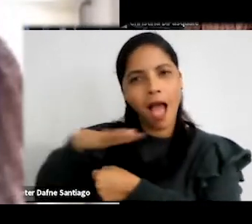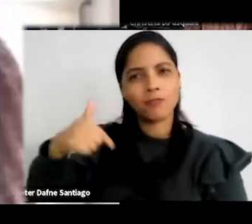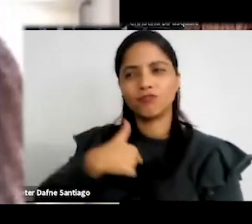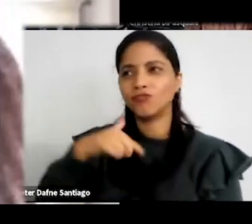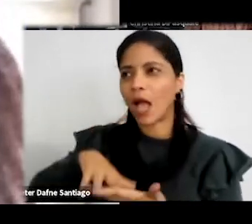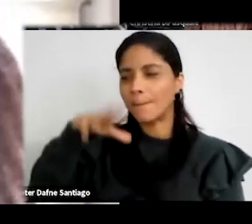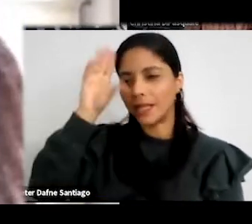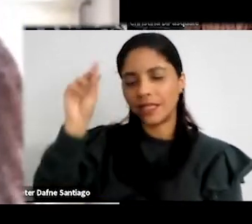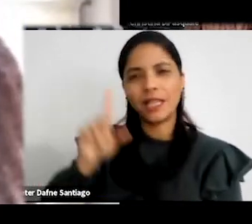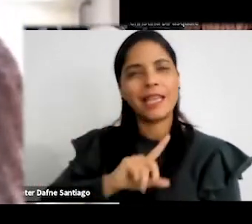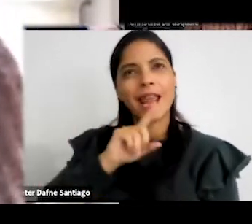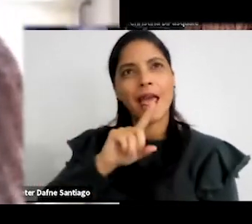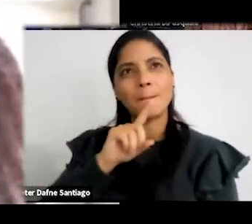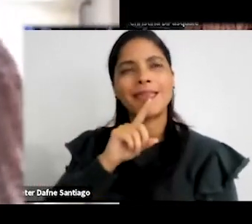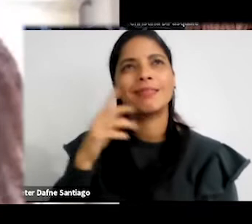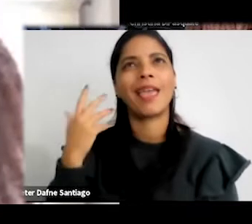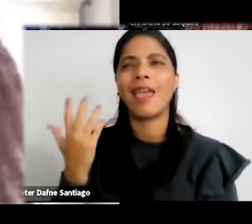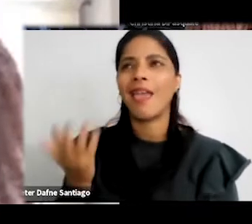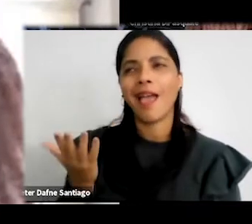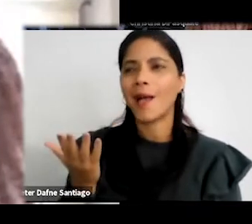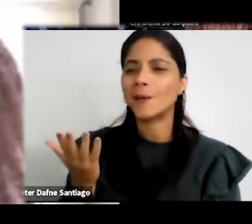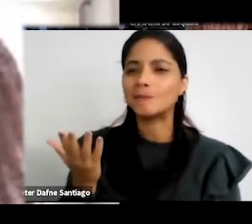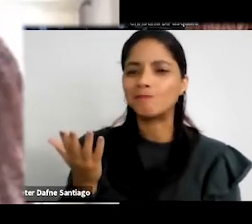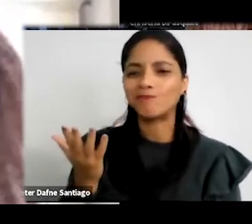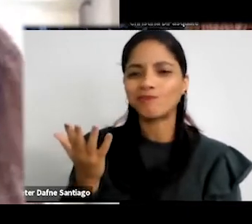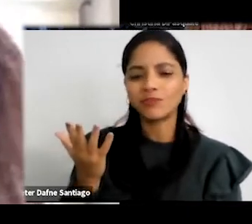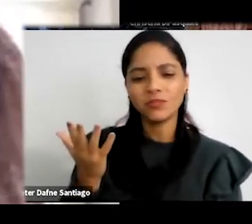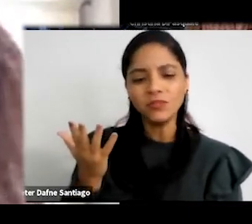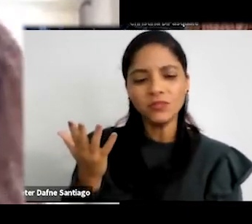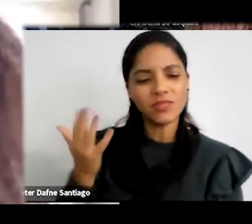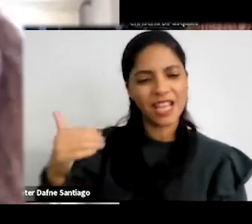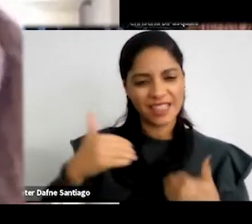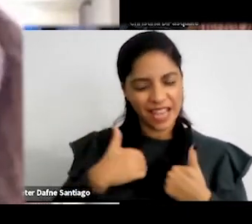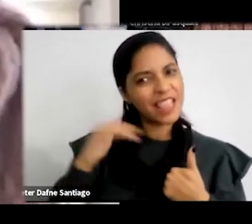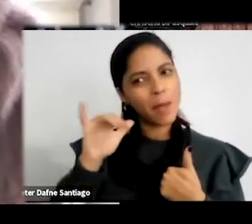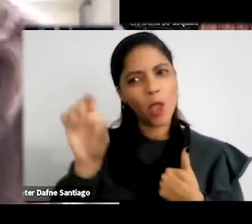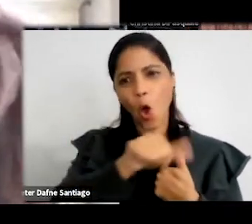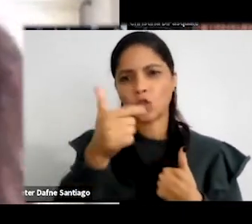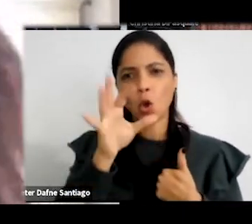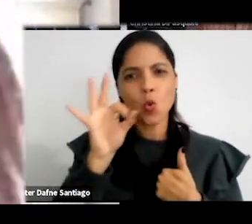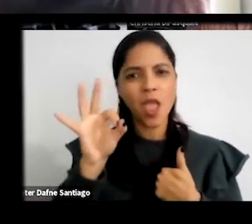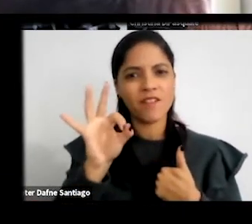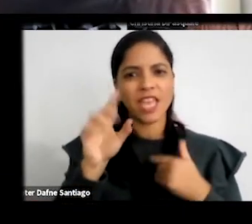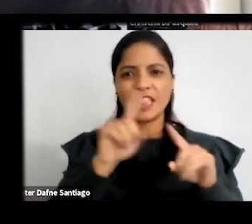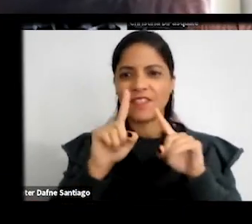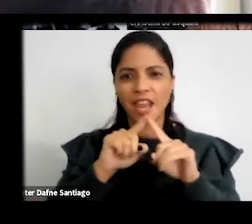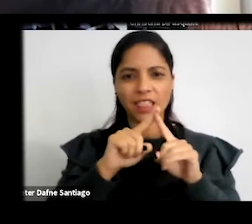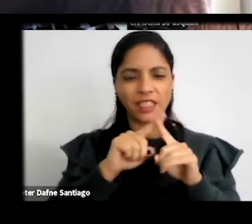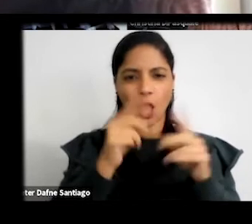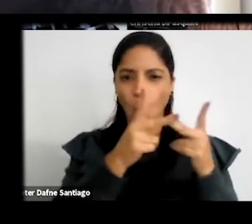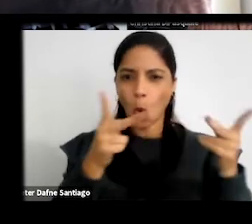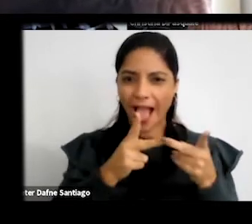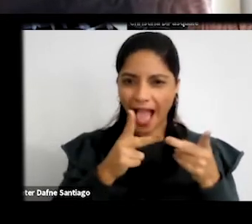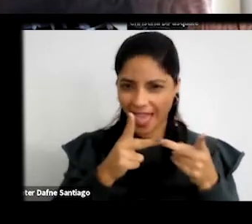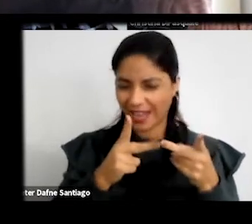was actually aired in 9 other cities on the East Coast. So it's broadcast all over the East Coast. I learned